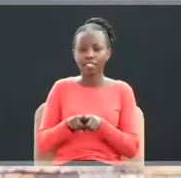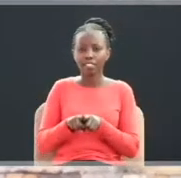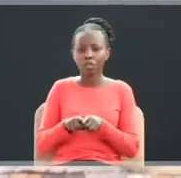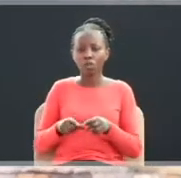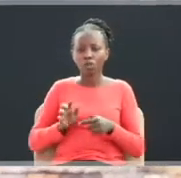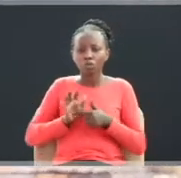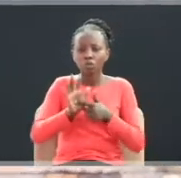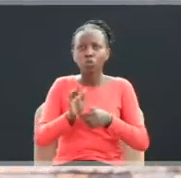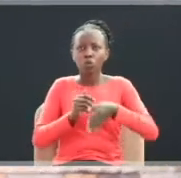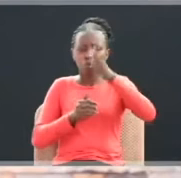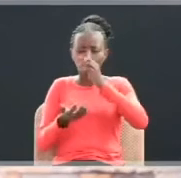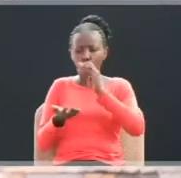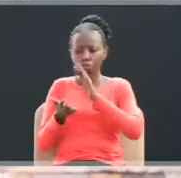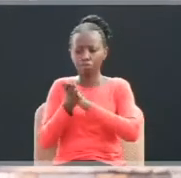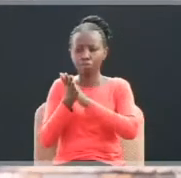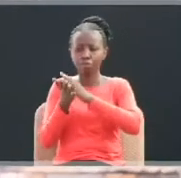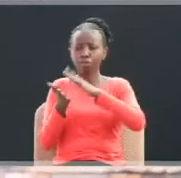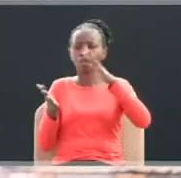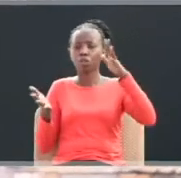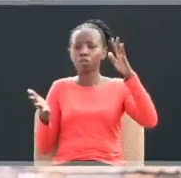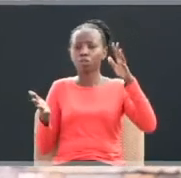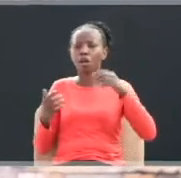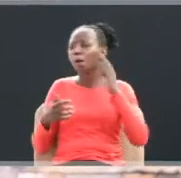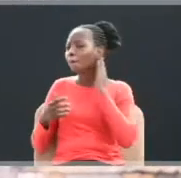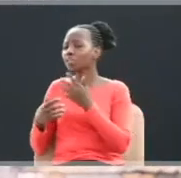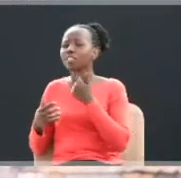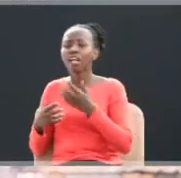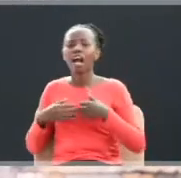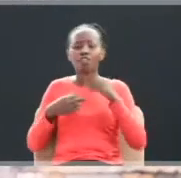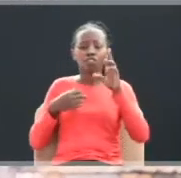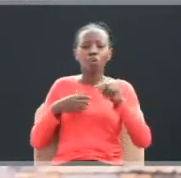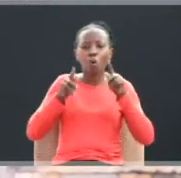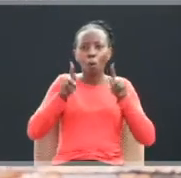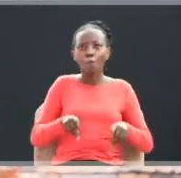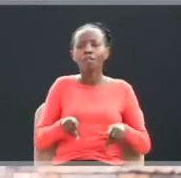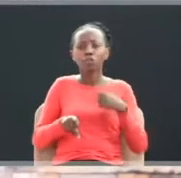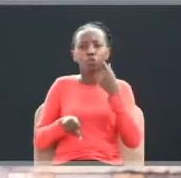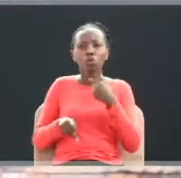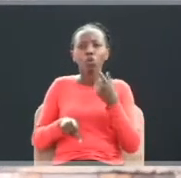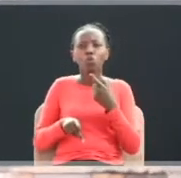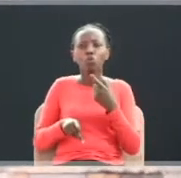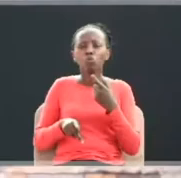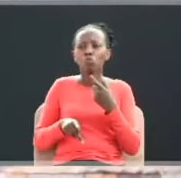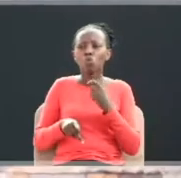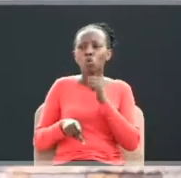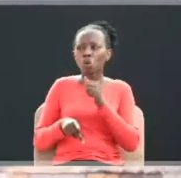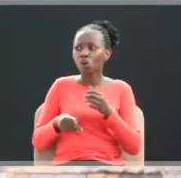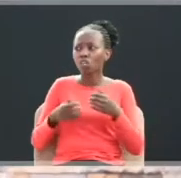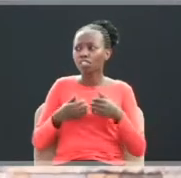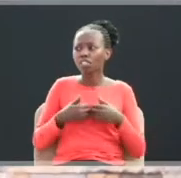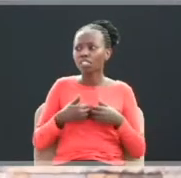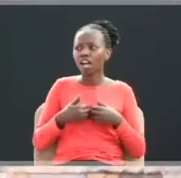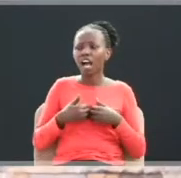11. Peter is telling them, hakuna mtu kwa dunia hii hana karama. Amen. Every one of us, we have a